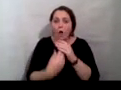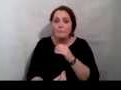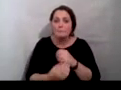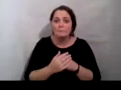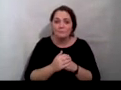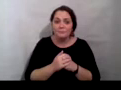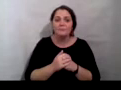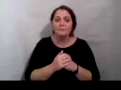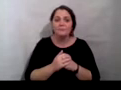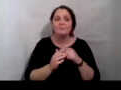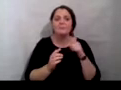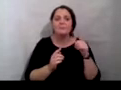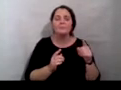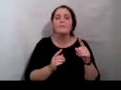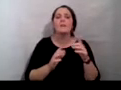one here,